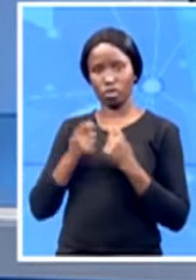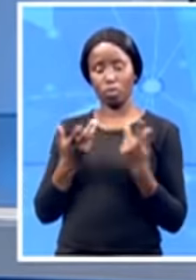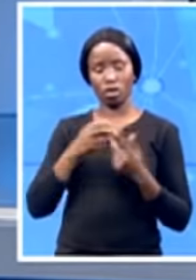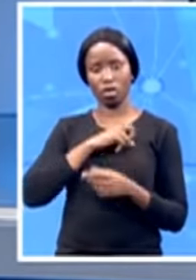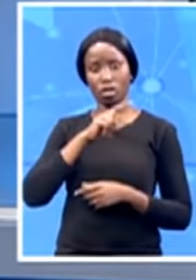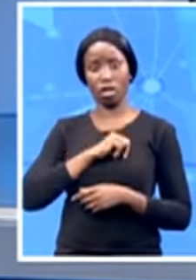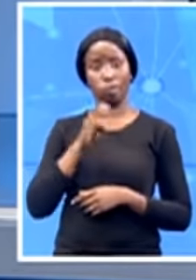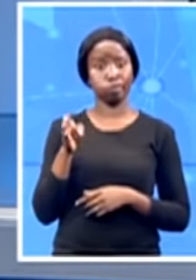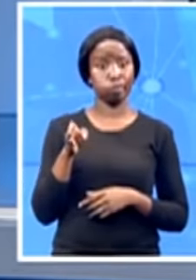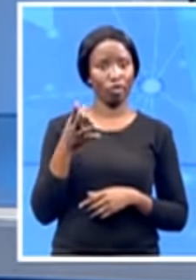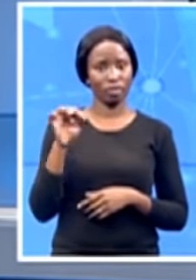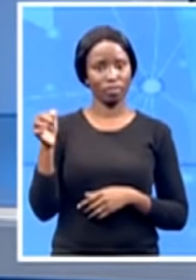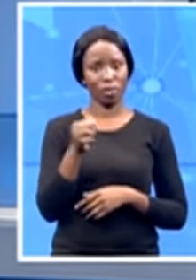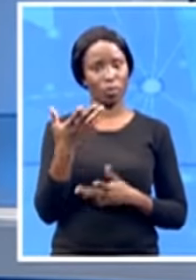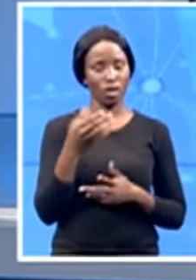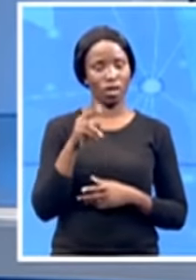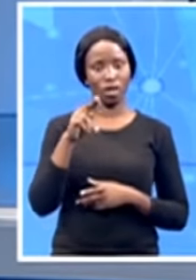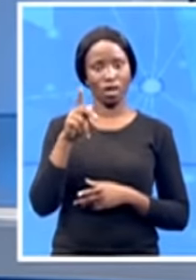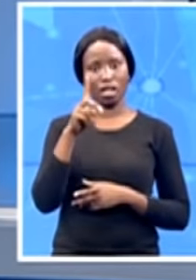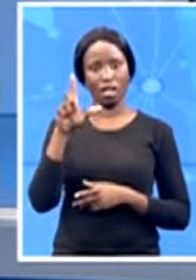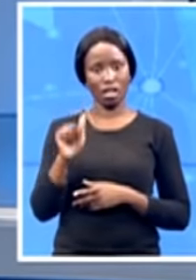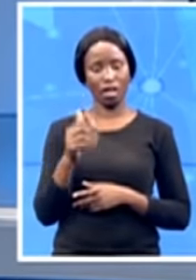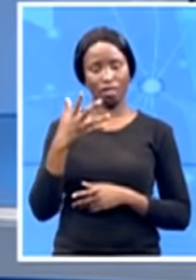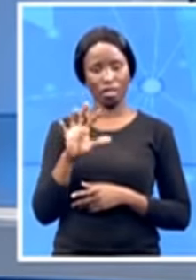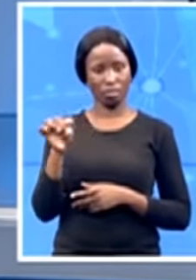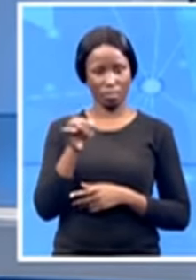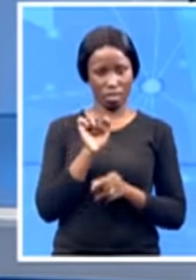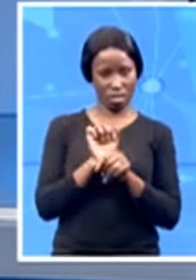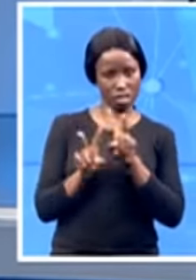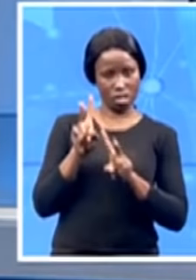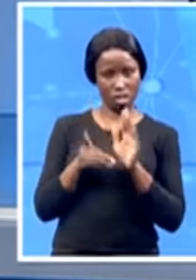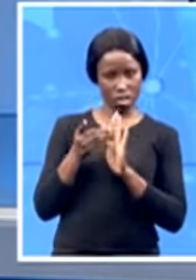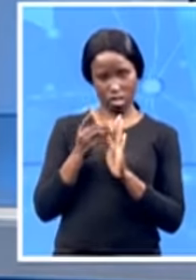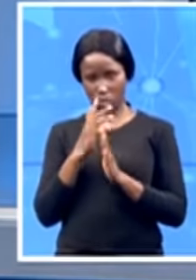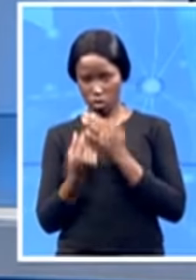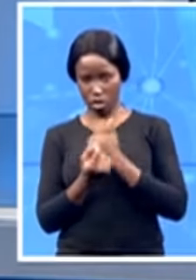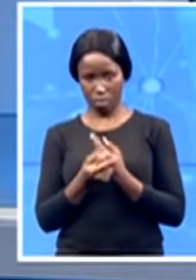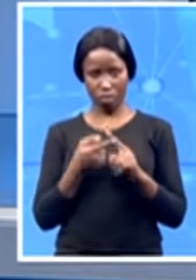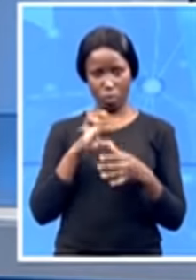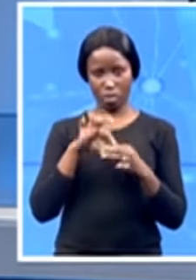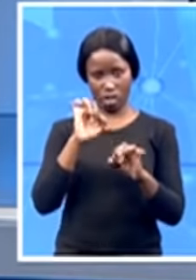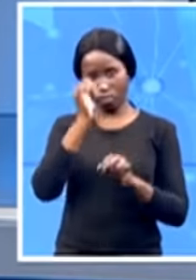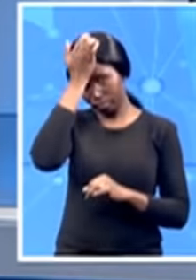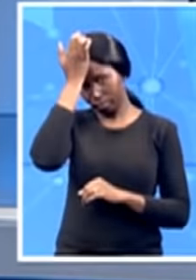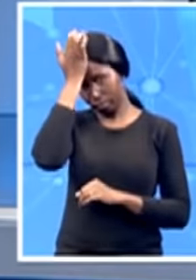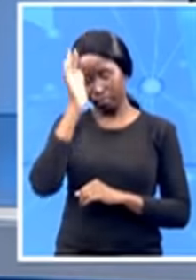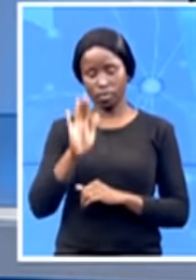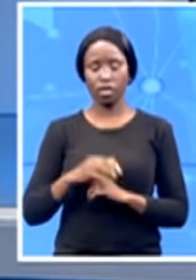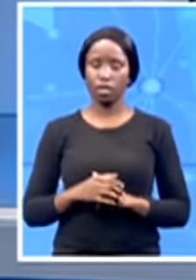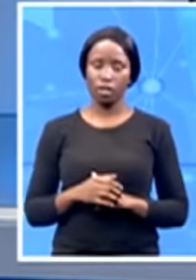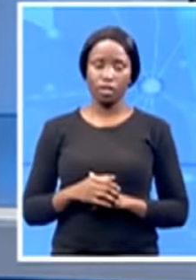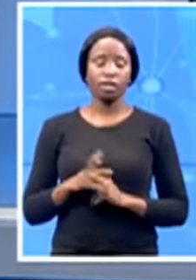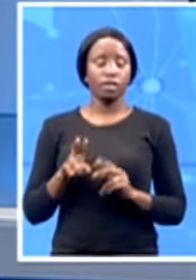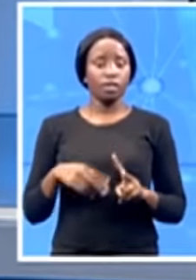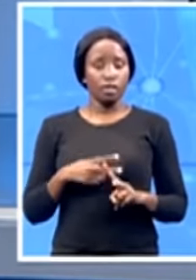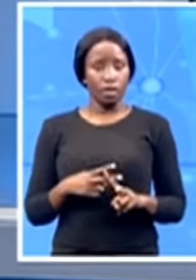monitor developments outside the home of former President Jacob Zuma following the Court ruling